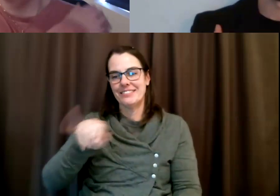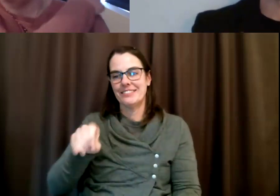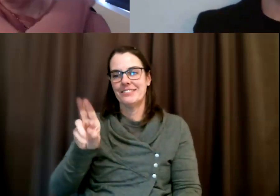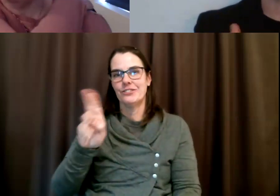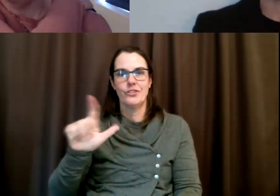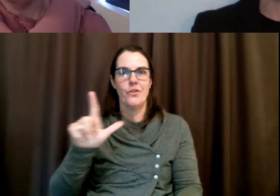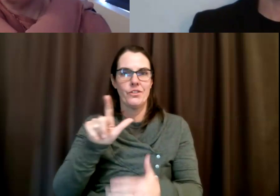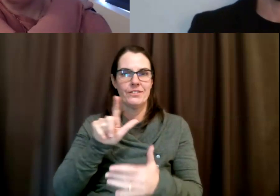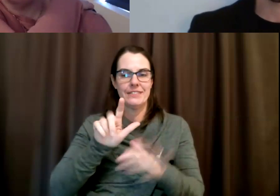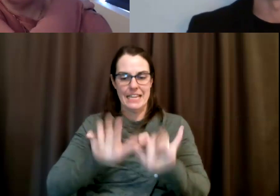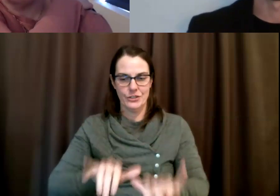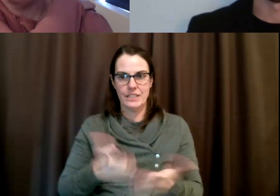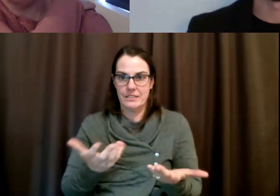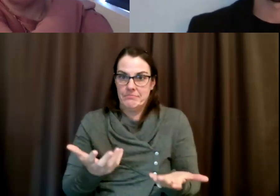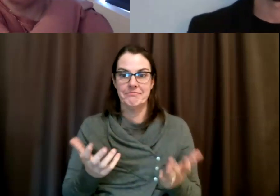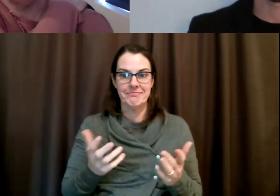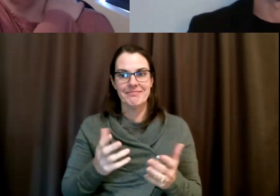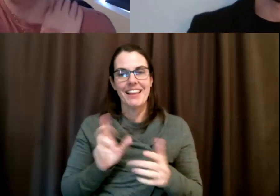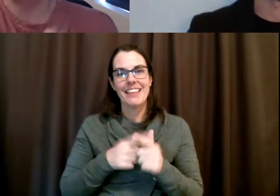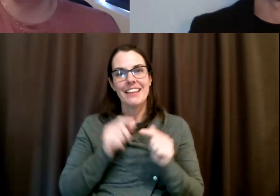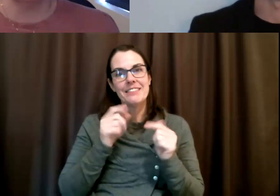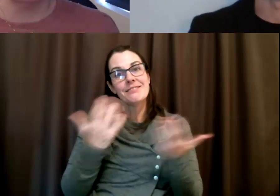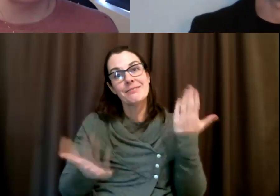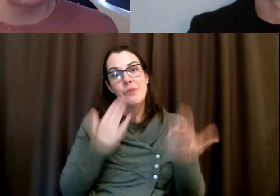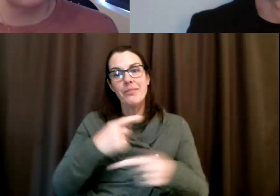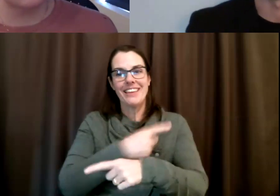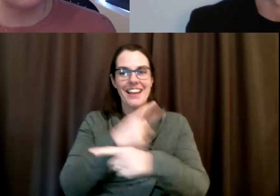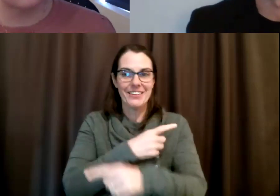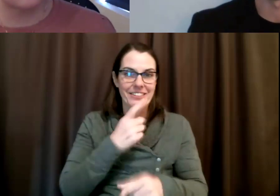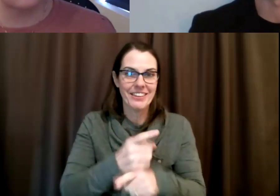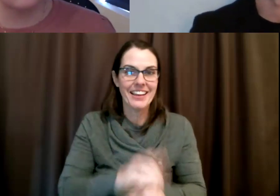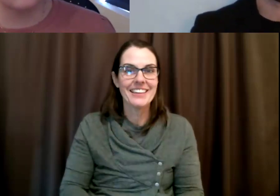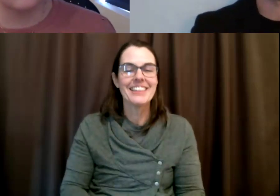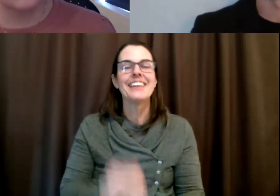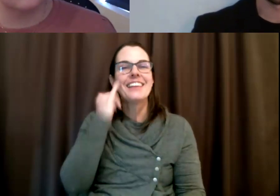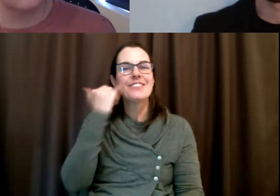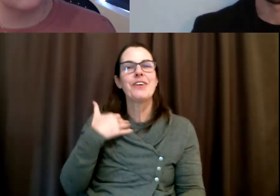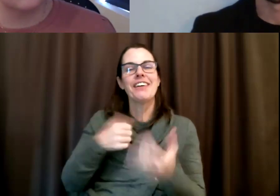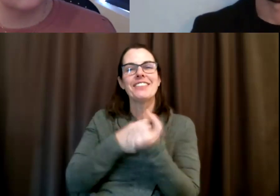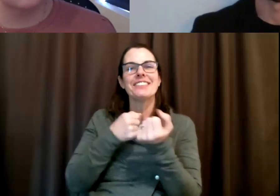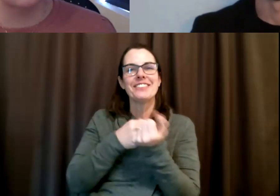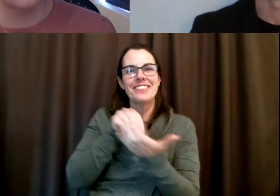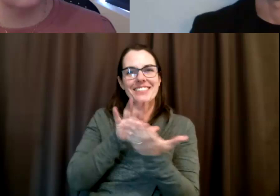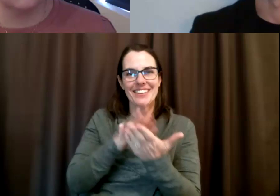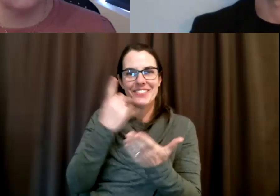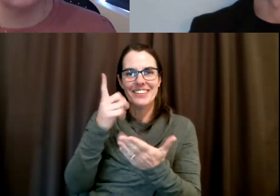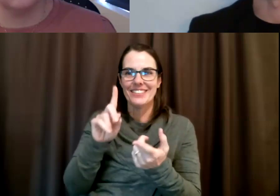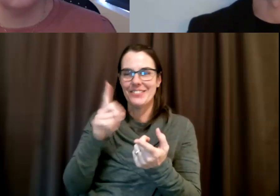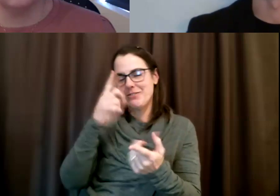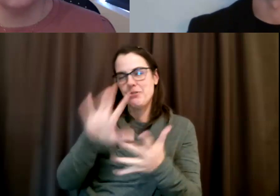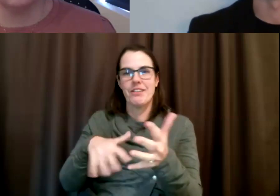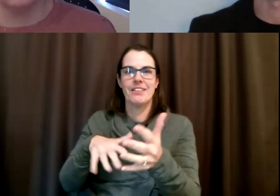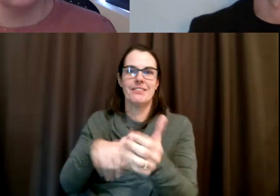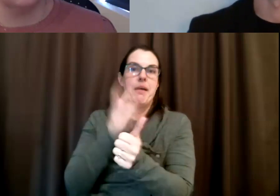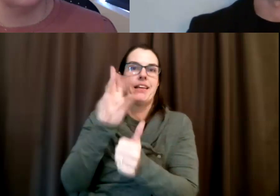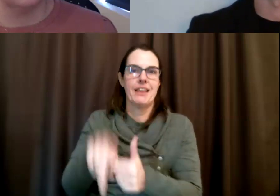that, then it's probably adequate, right? So long as you have the supporting documentation to back it all up. You just don't want to